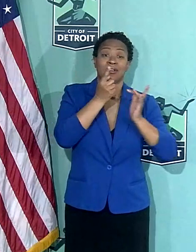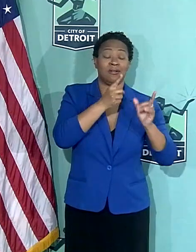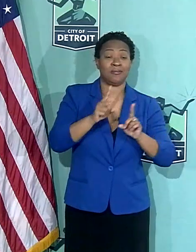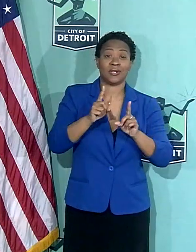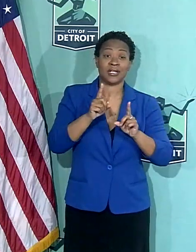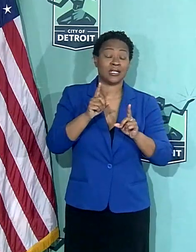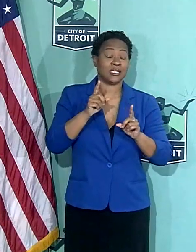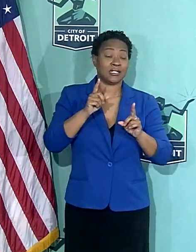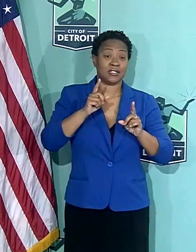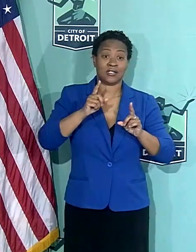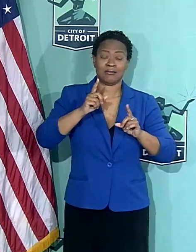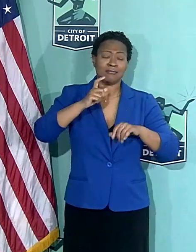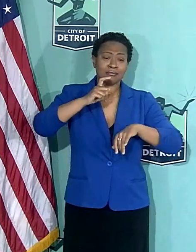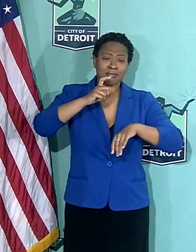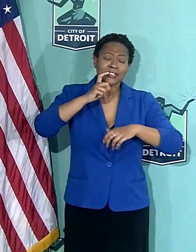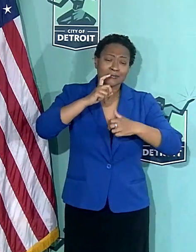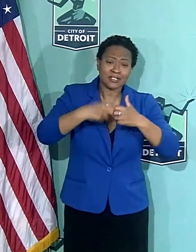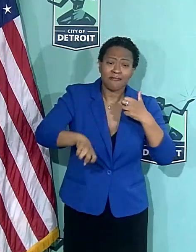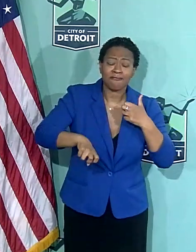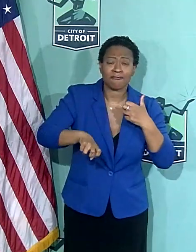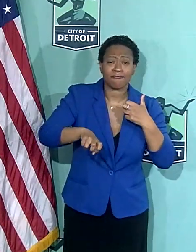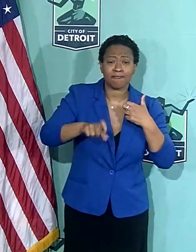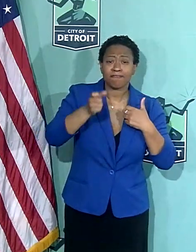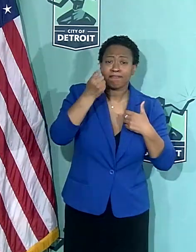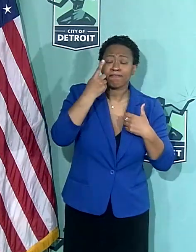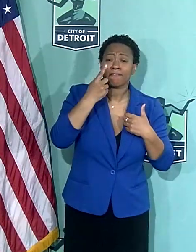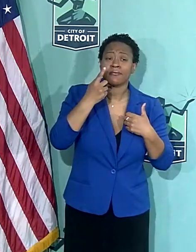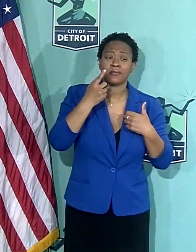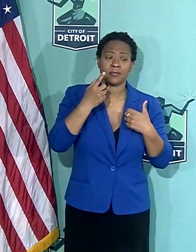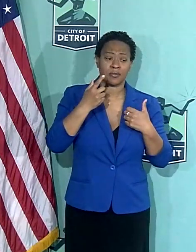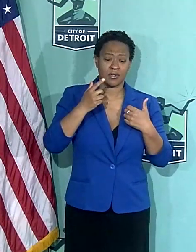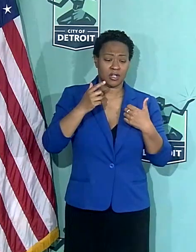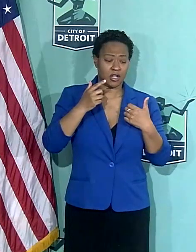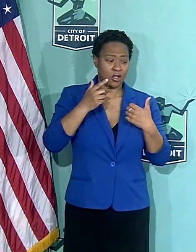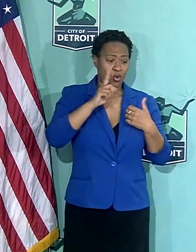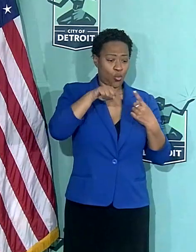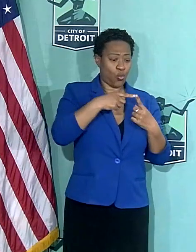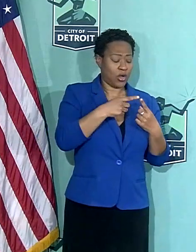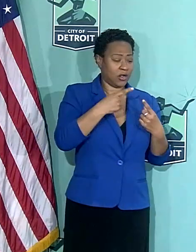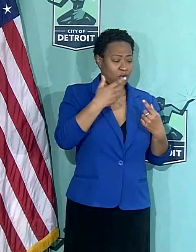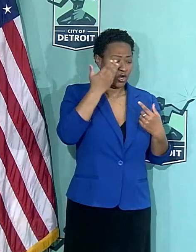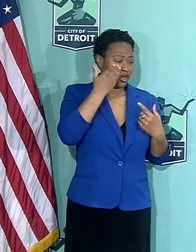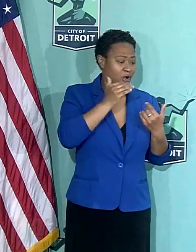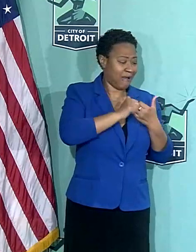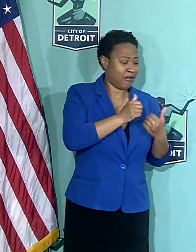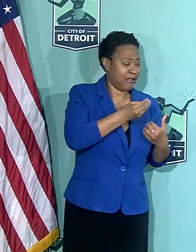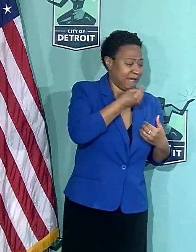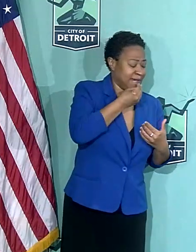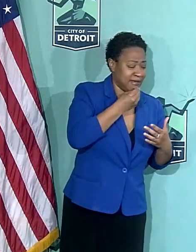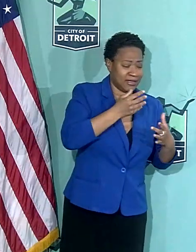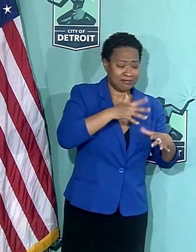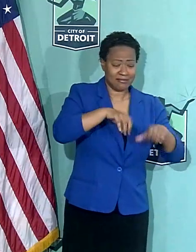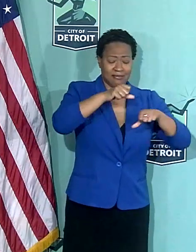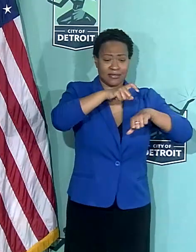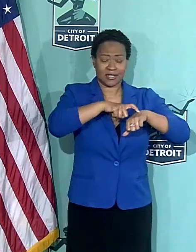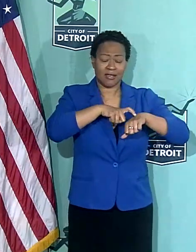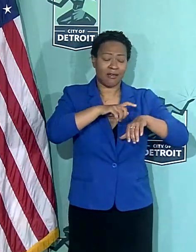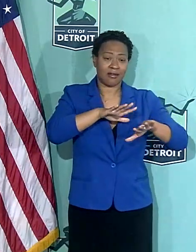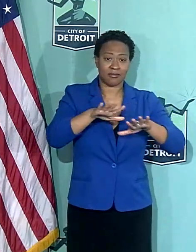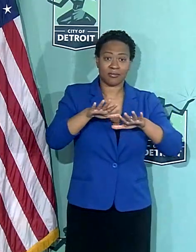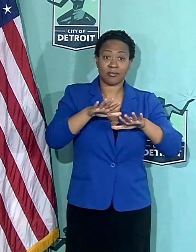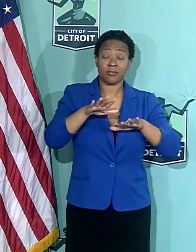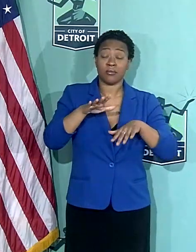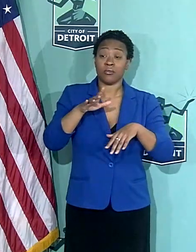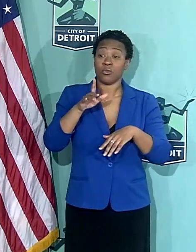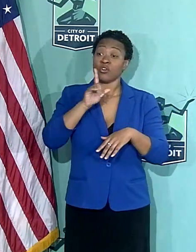it's very, tough to get food and to have food prepared. We talking about quality